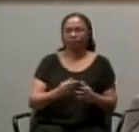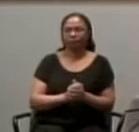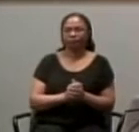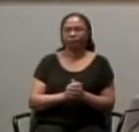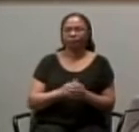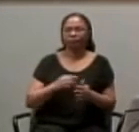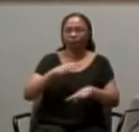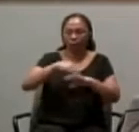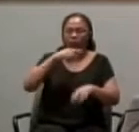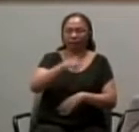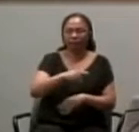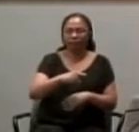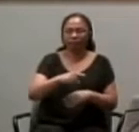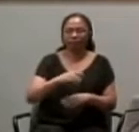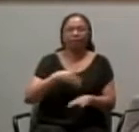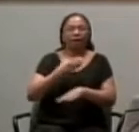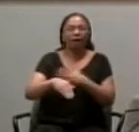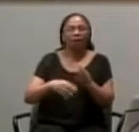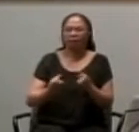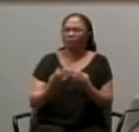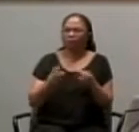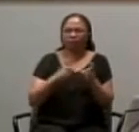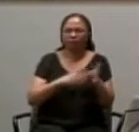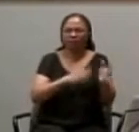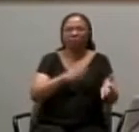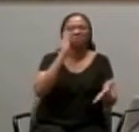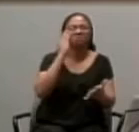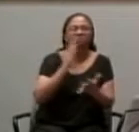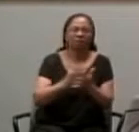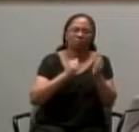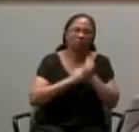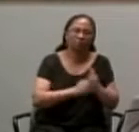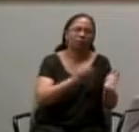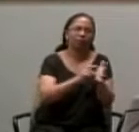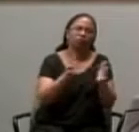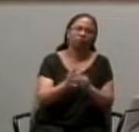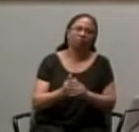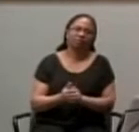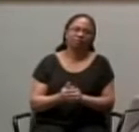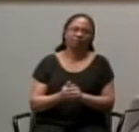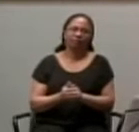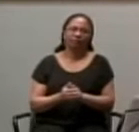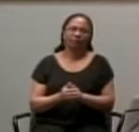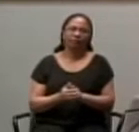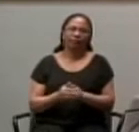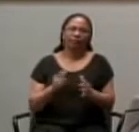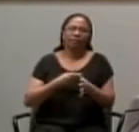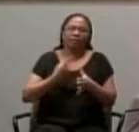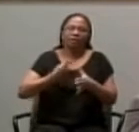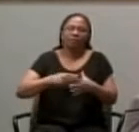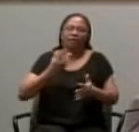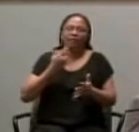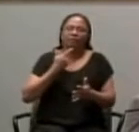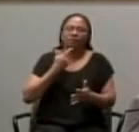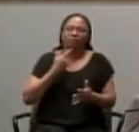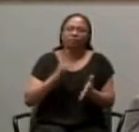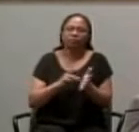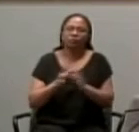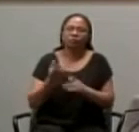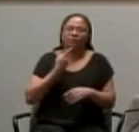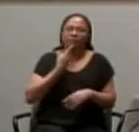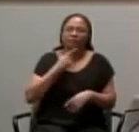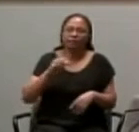many of his disciples left him and stopped going with him. Then Jesus said to the twelve,